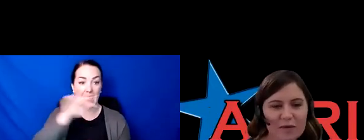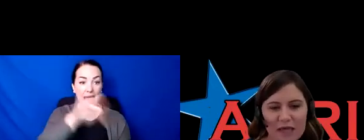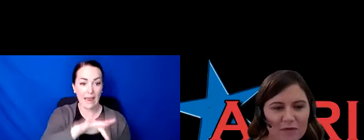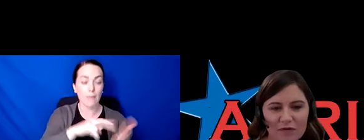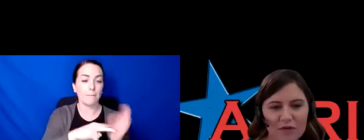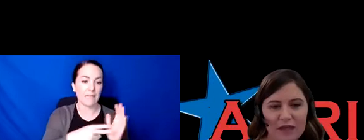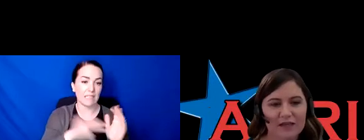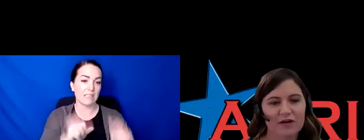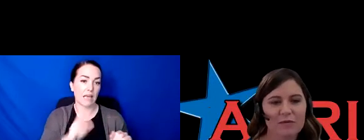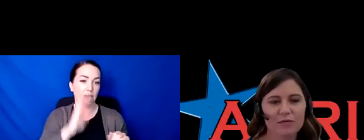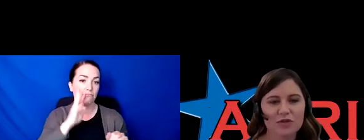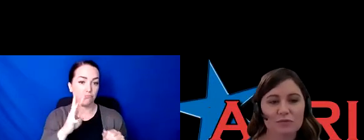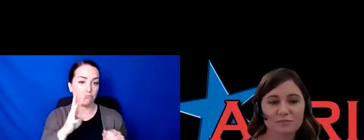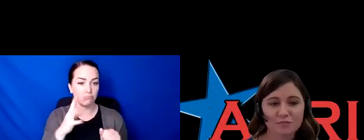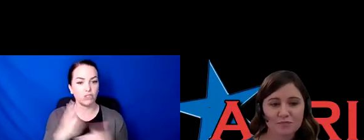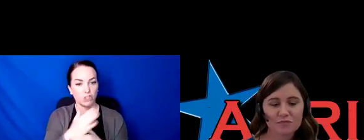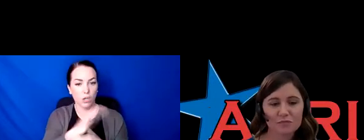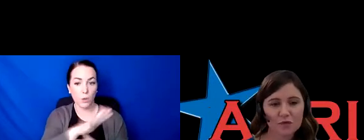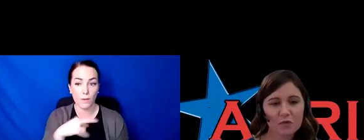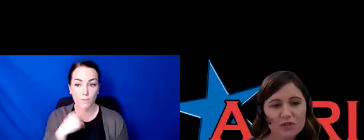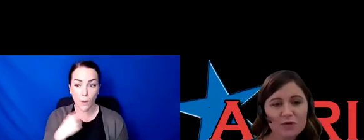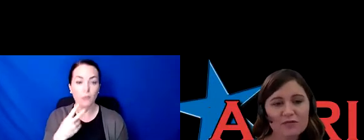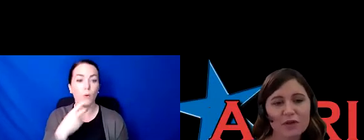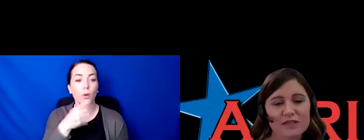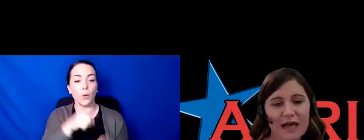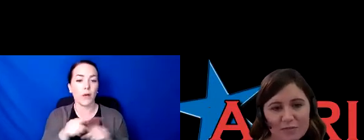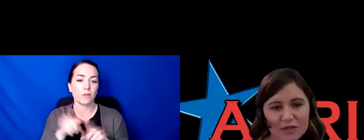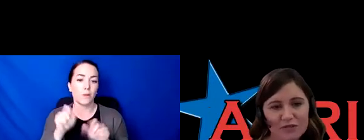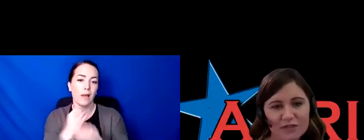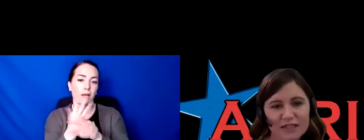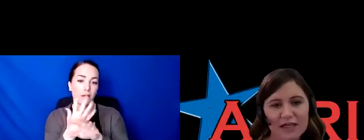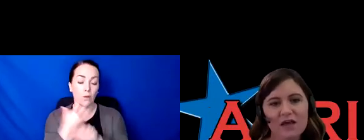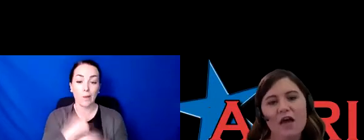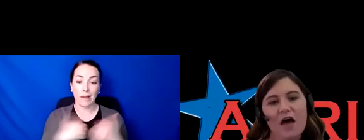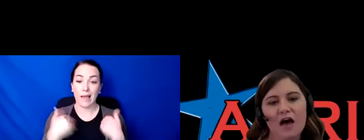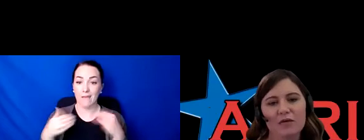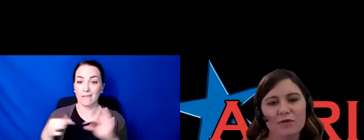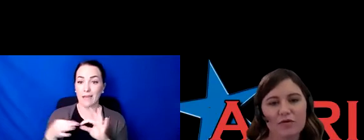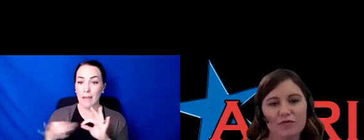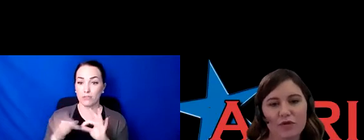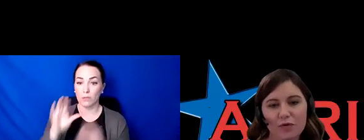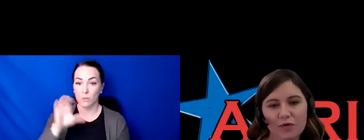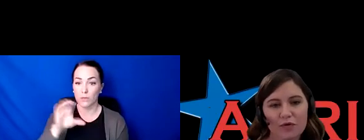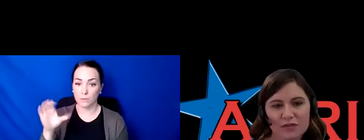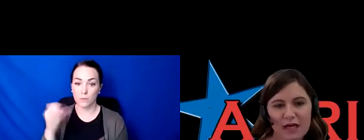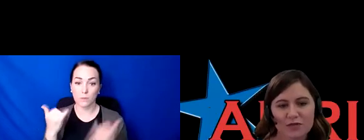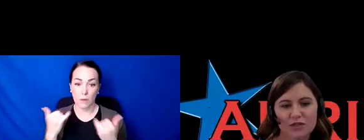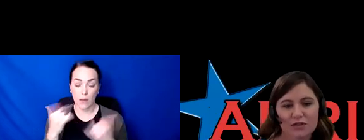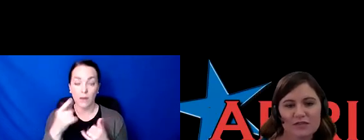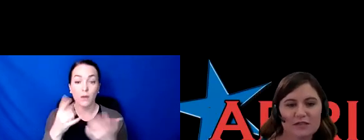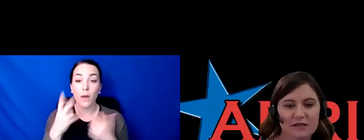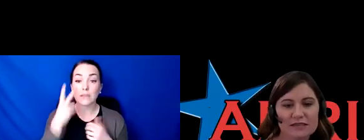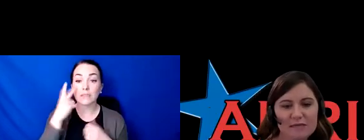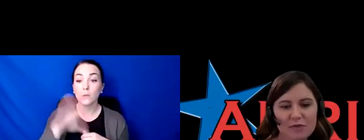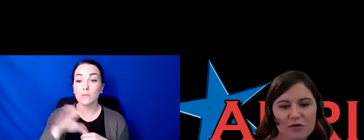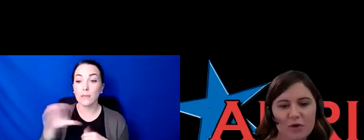by webcam if you would like and are able to. We do have closed captioning for today. You can view those captioning